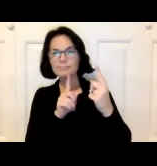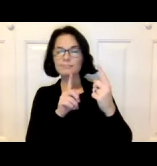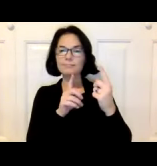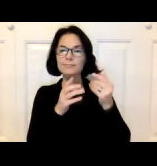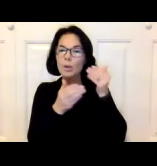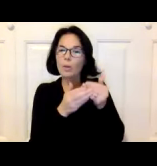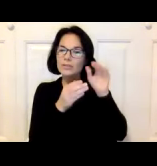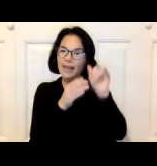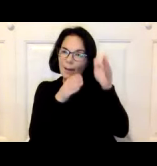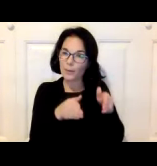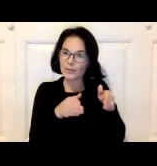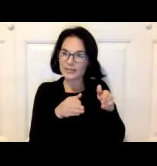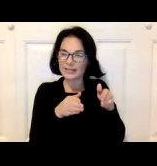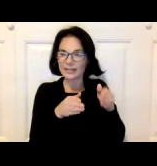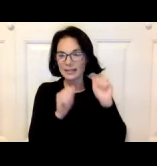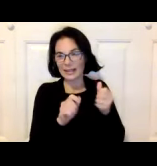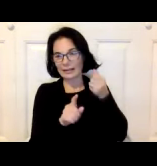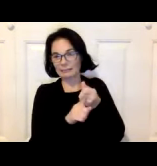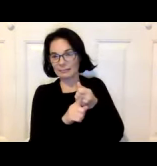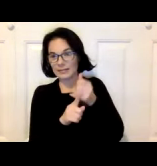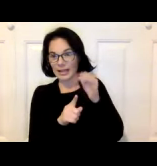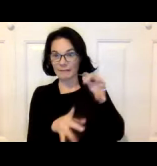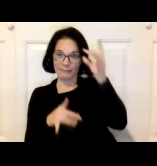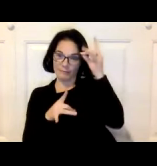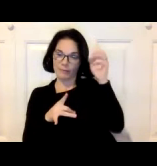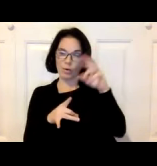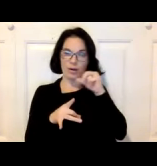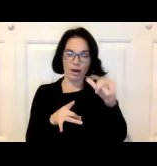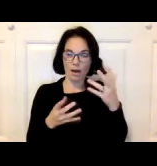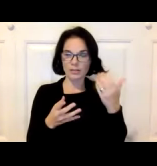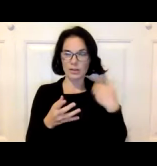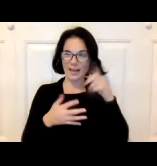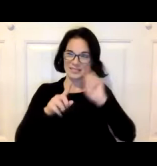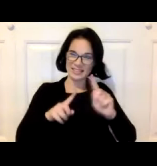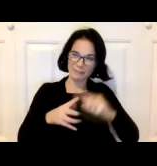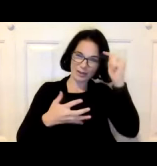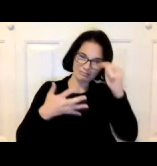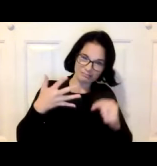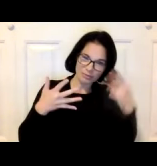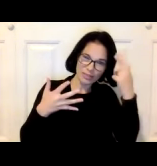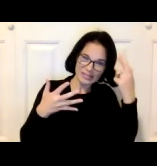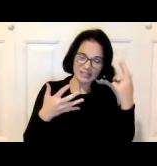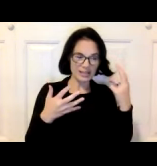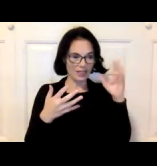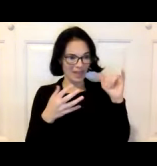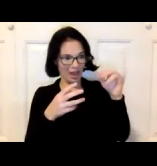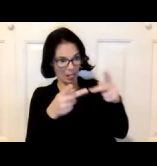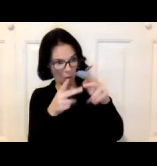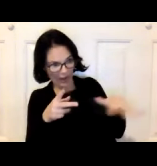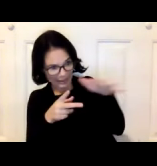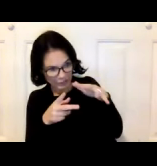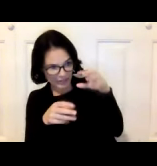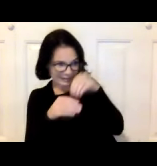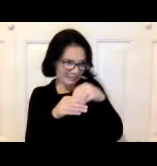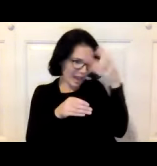your risk in getting it. So all of these different factors, the location, how long you spend there, the number of people